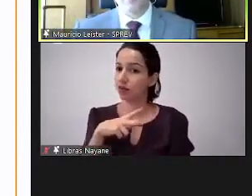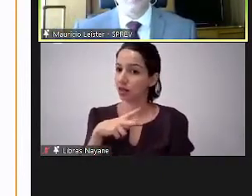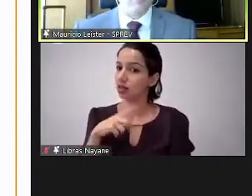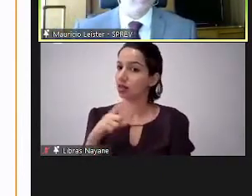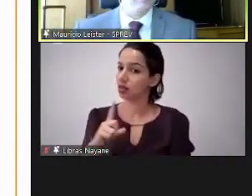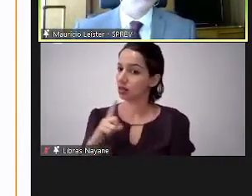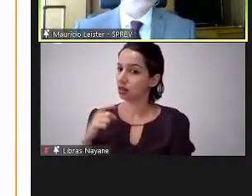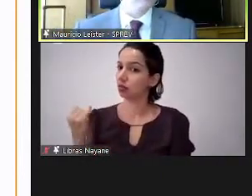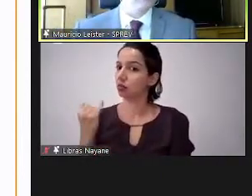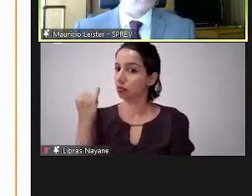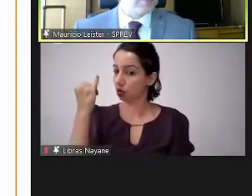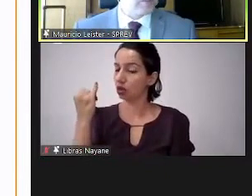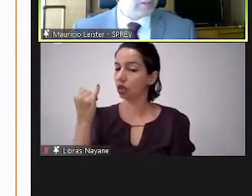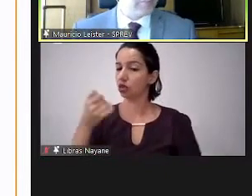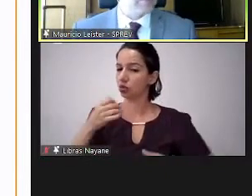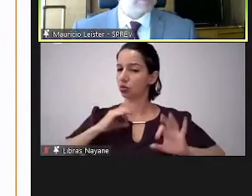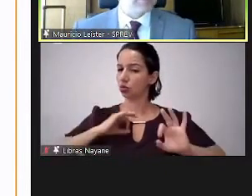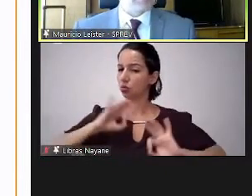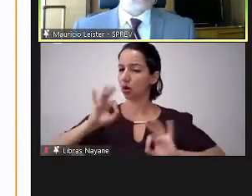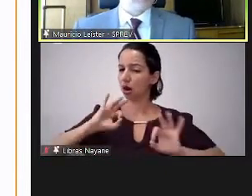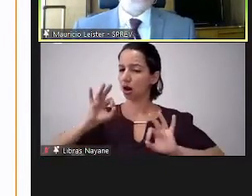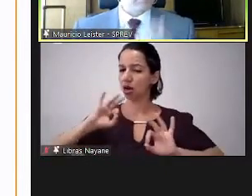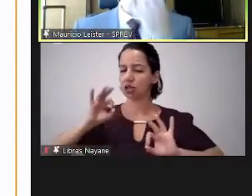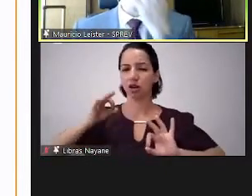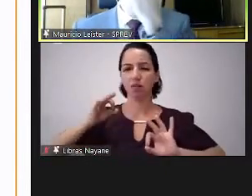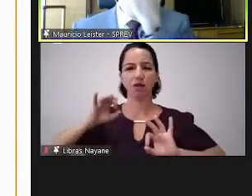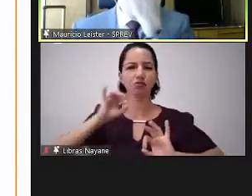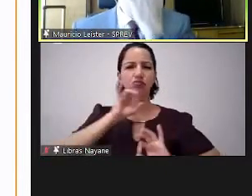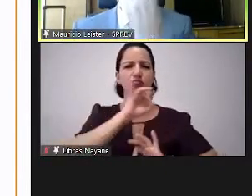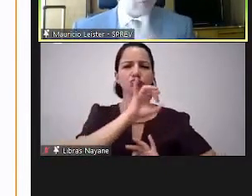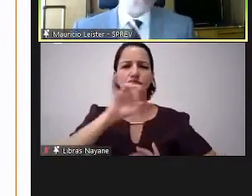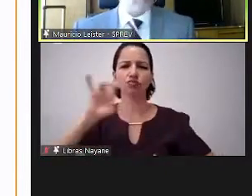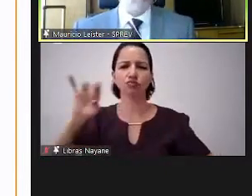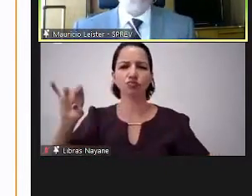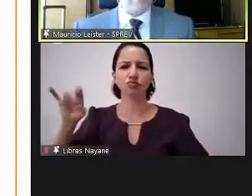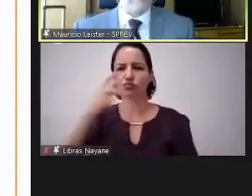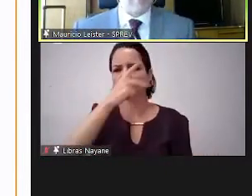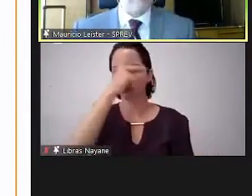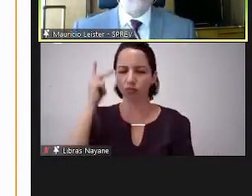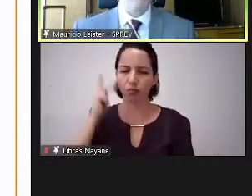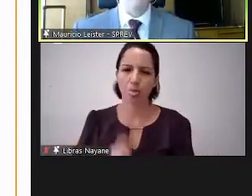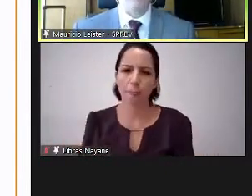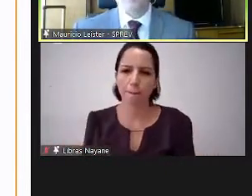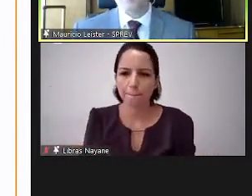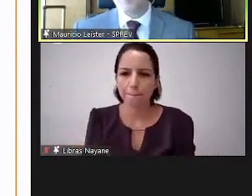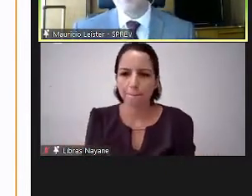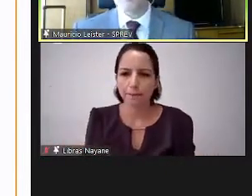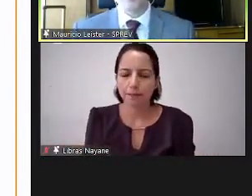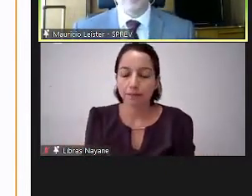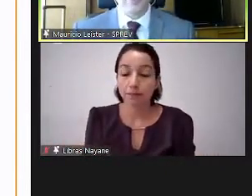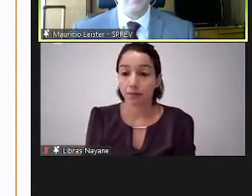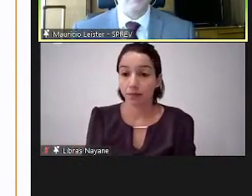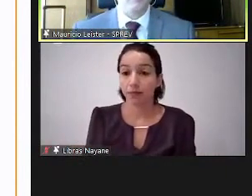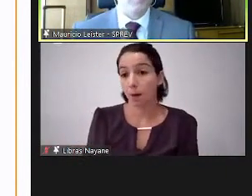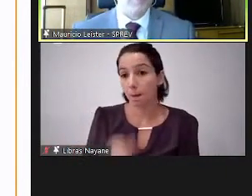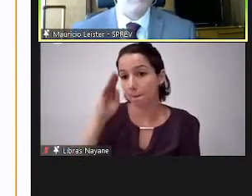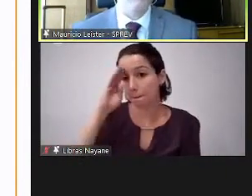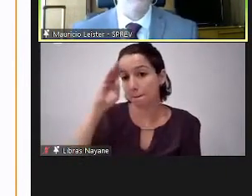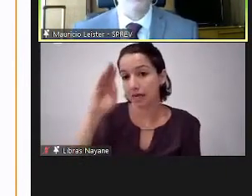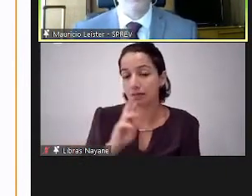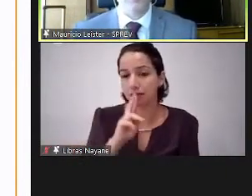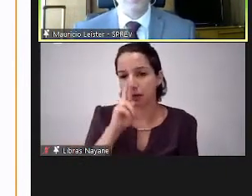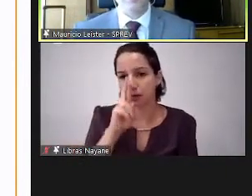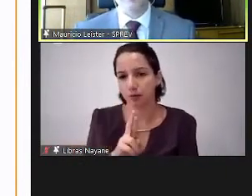private social security started to have more importance. And people started investing in that.